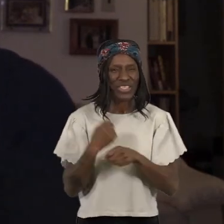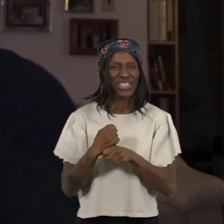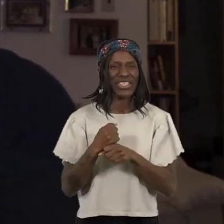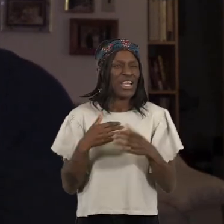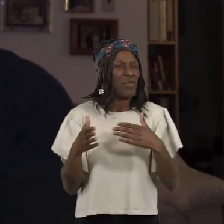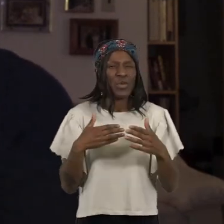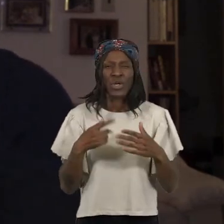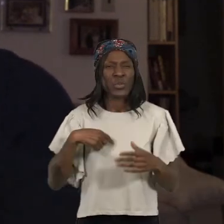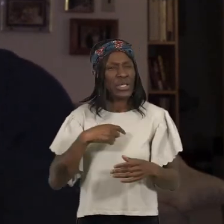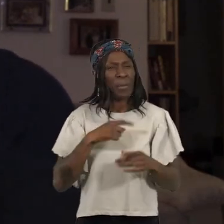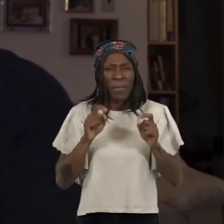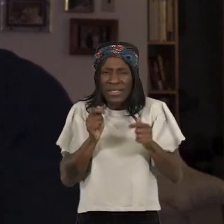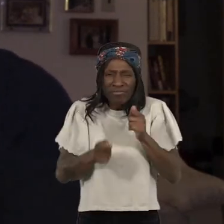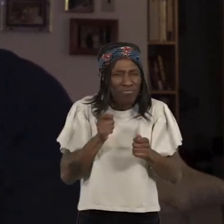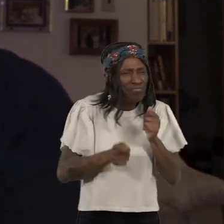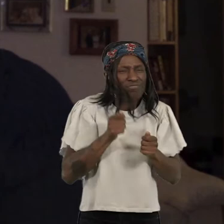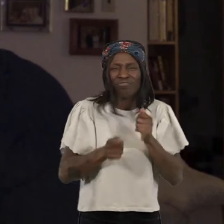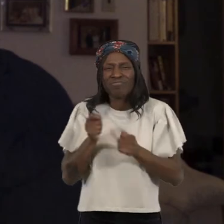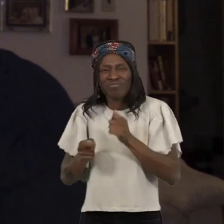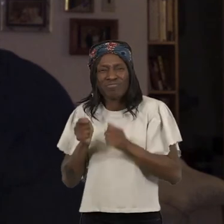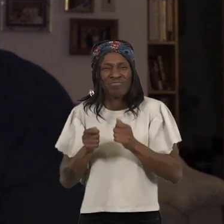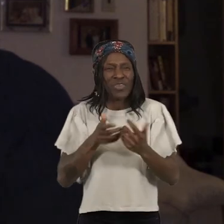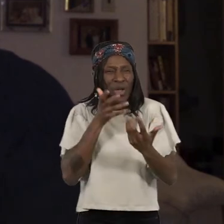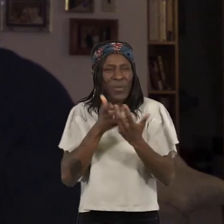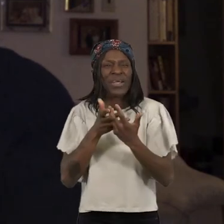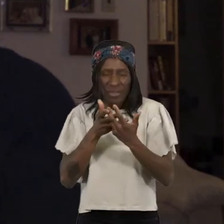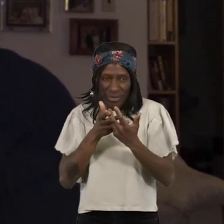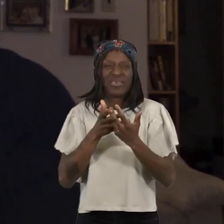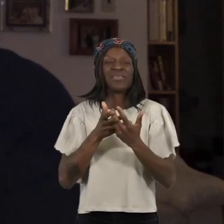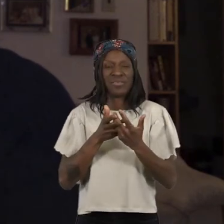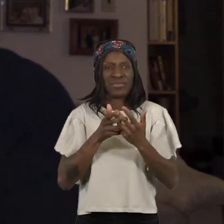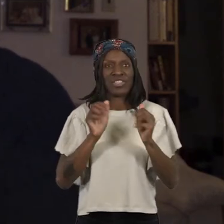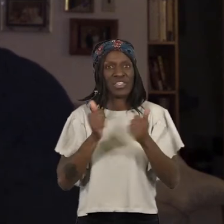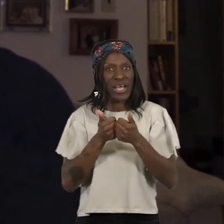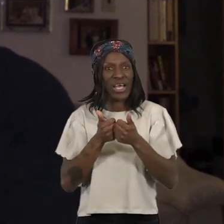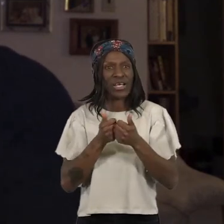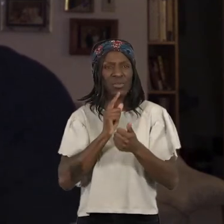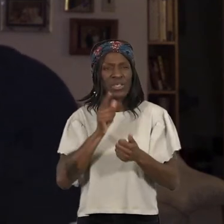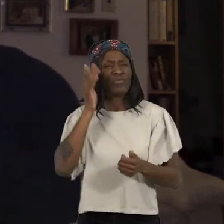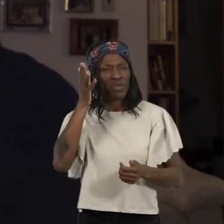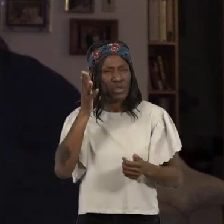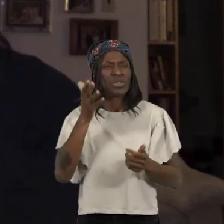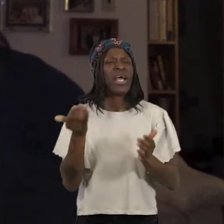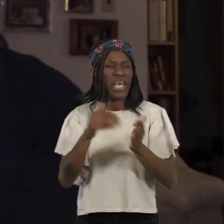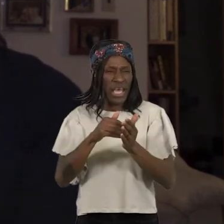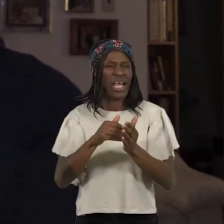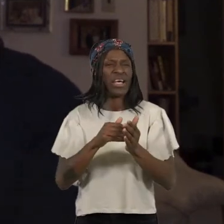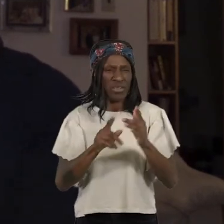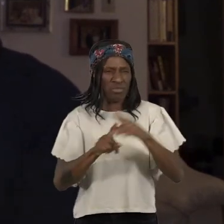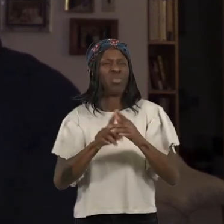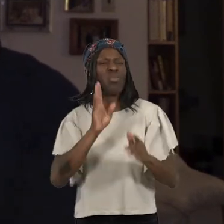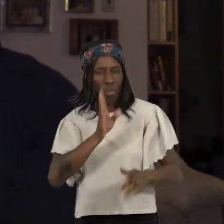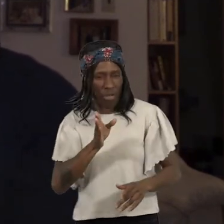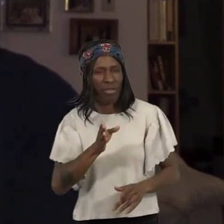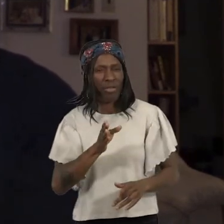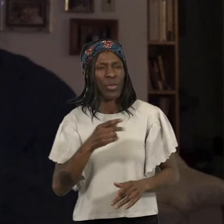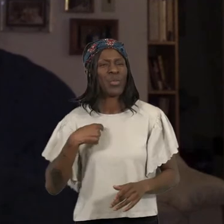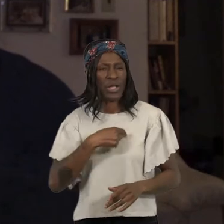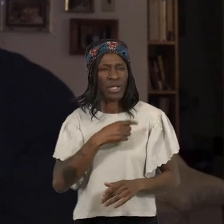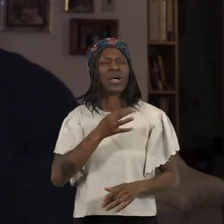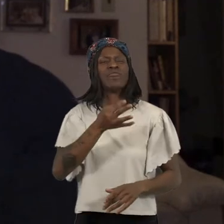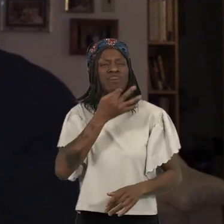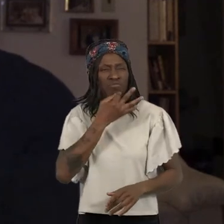past 2 years, even though we've had to adapt so much. And although challenges will come our way in the future, I am